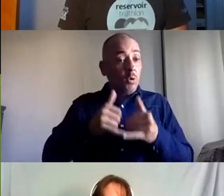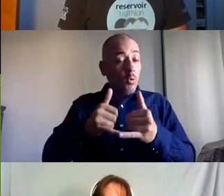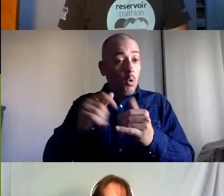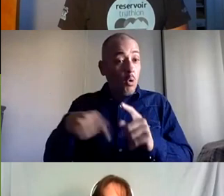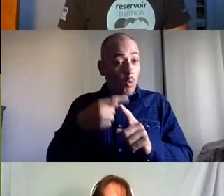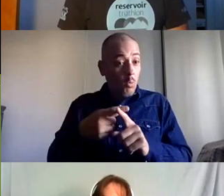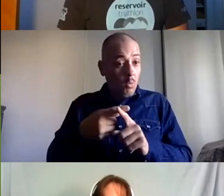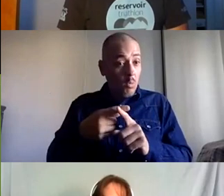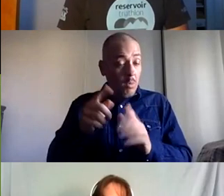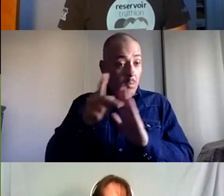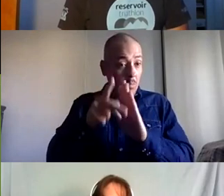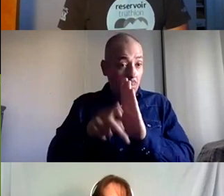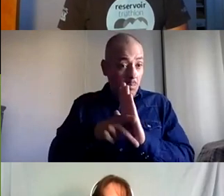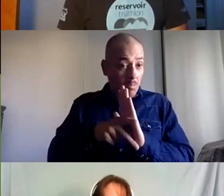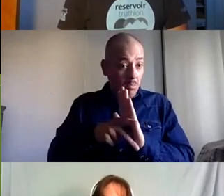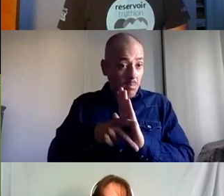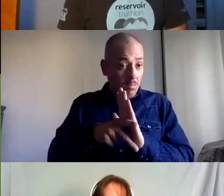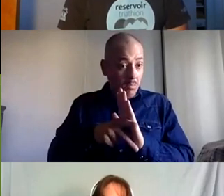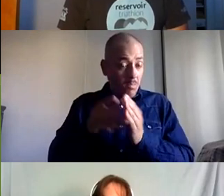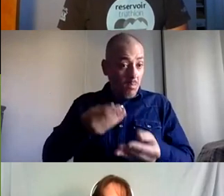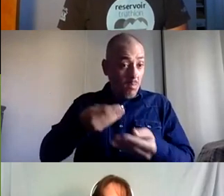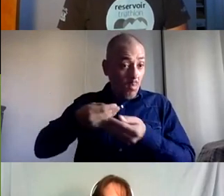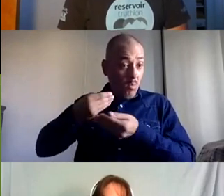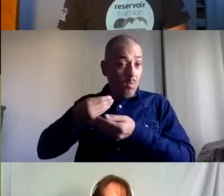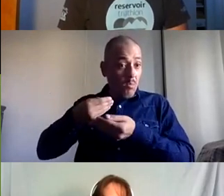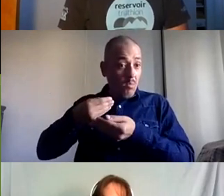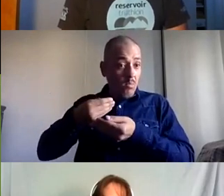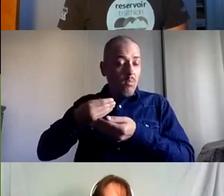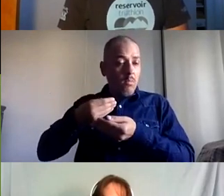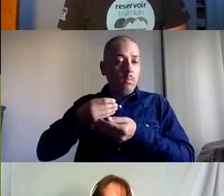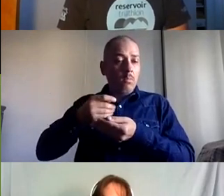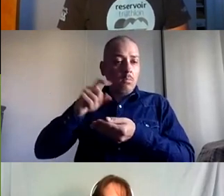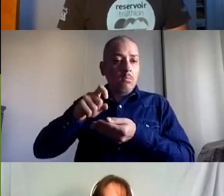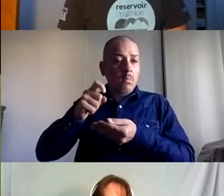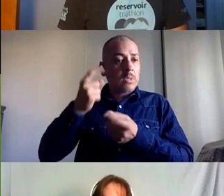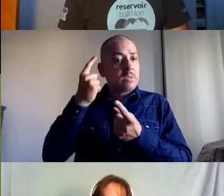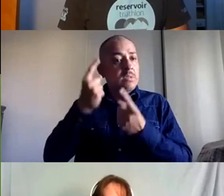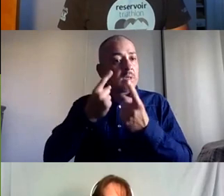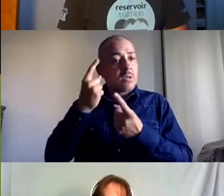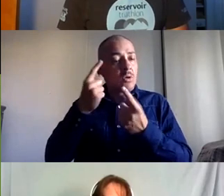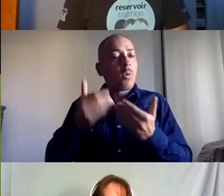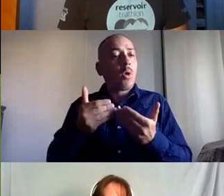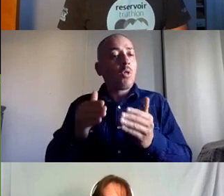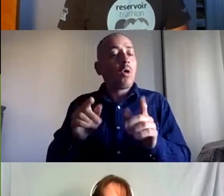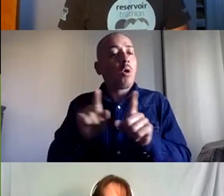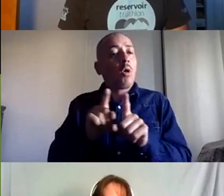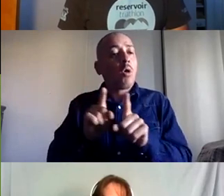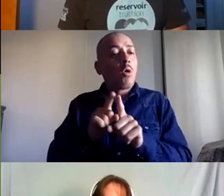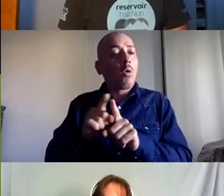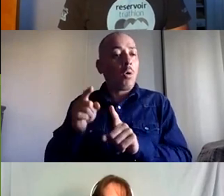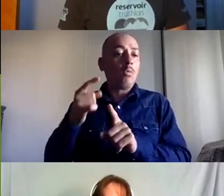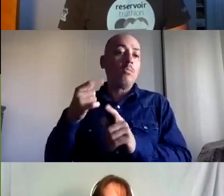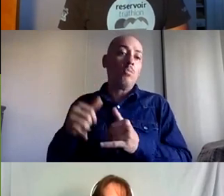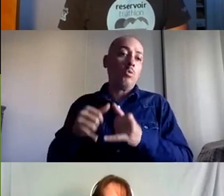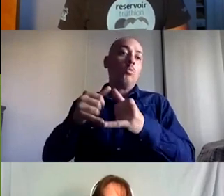do policy backward propagation, you do need to take into consideration the loss as well as the reward